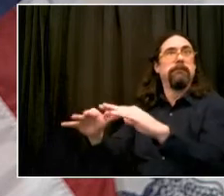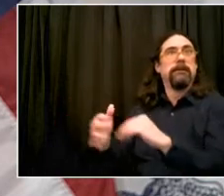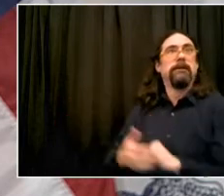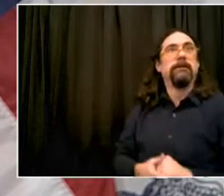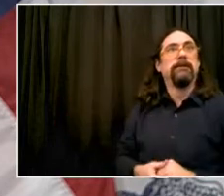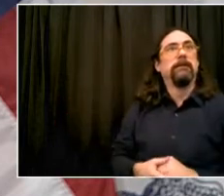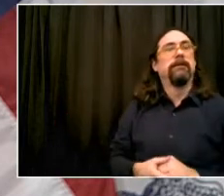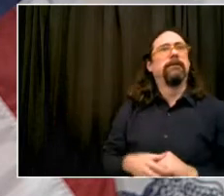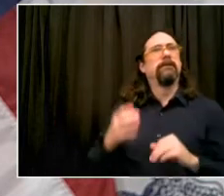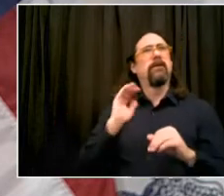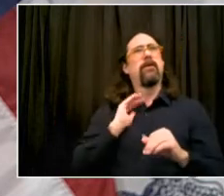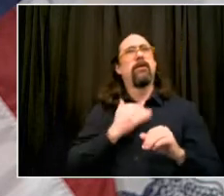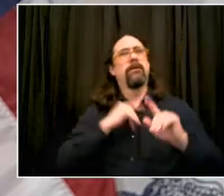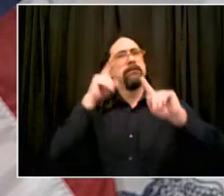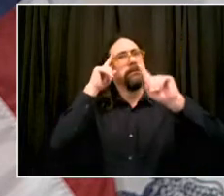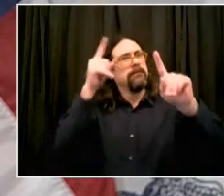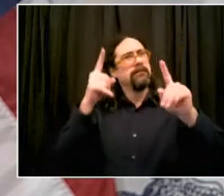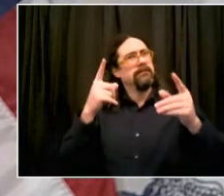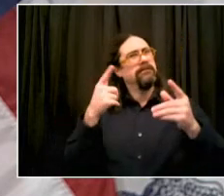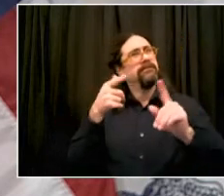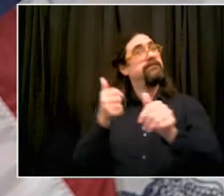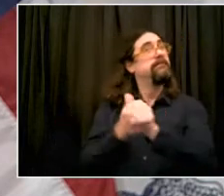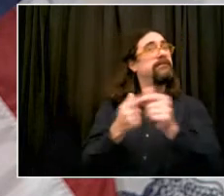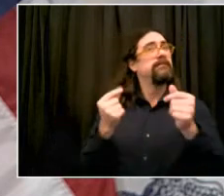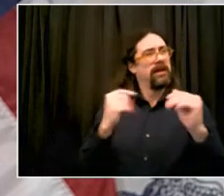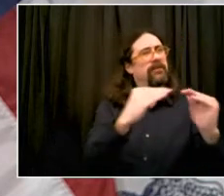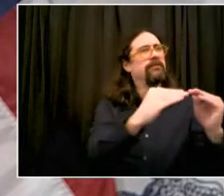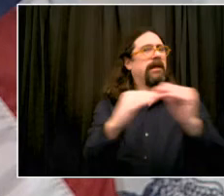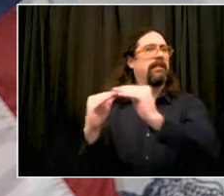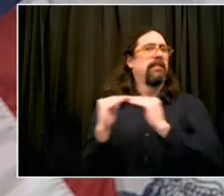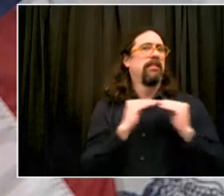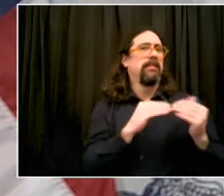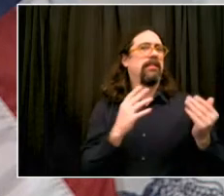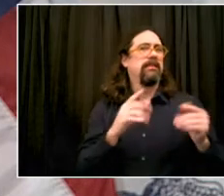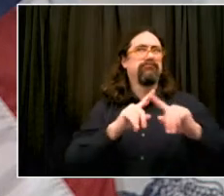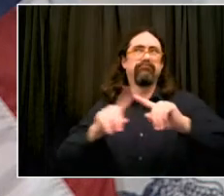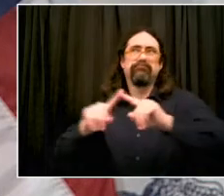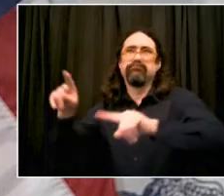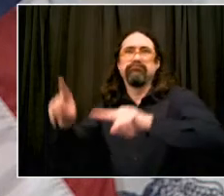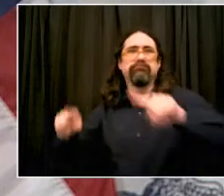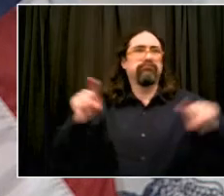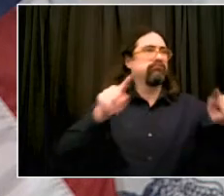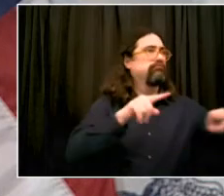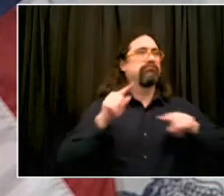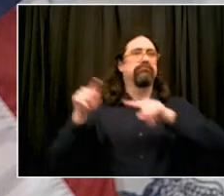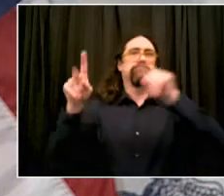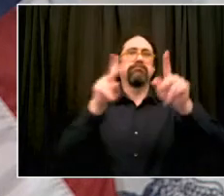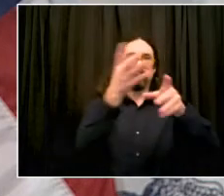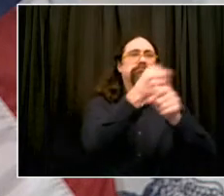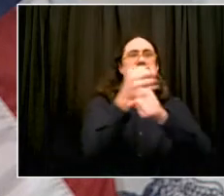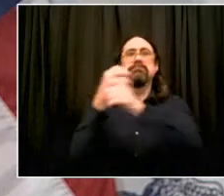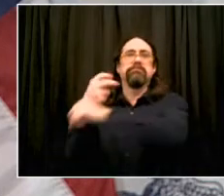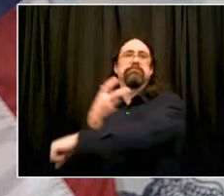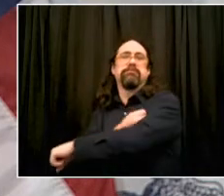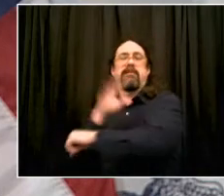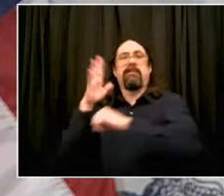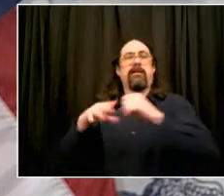and address disparity. But it's all against a backdrop of fundamental lack of supply. And Andrew, look, New Yorkers are smart and New